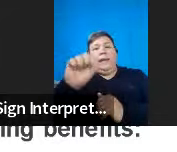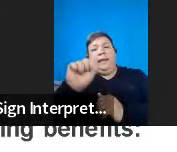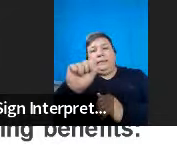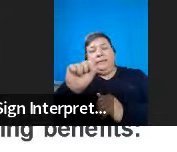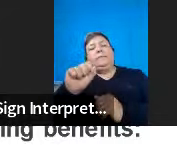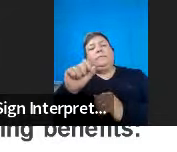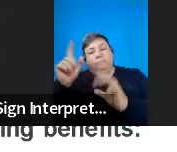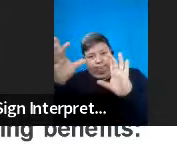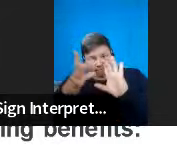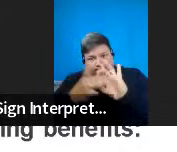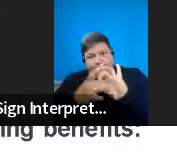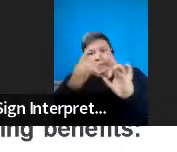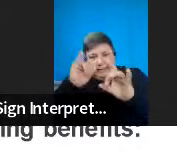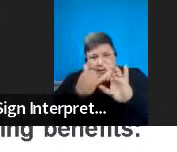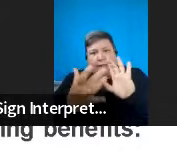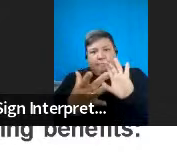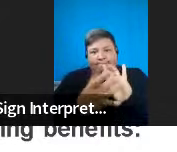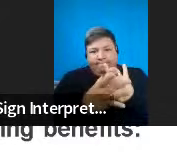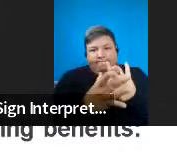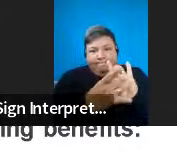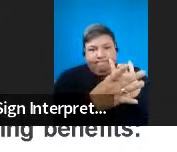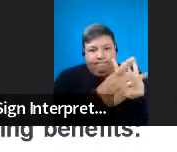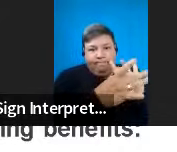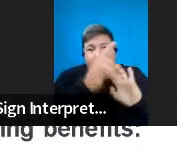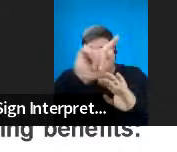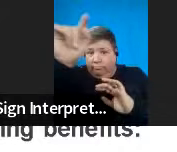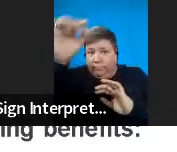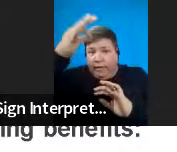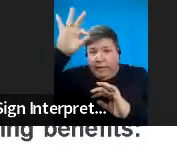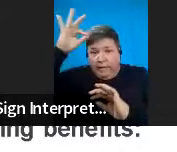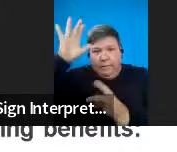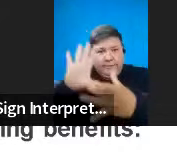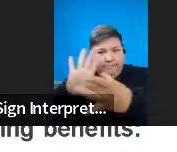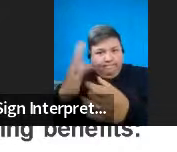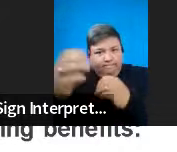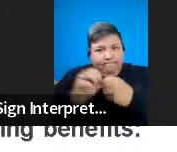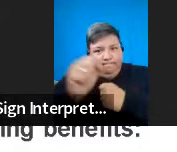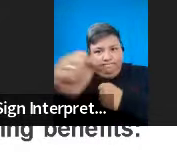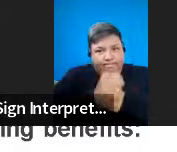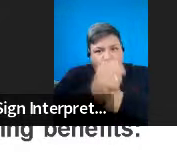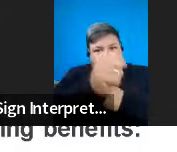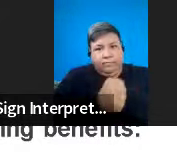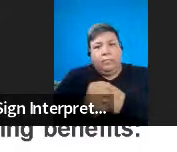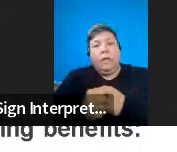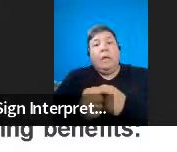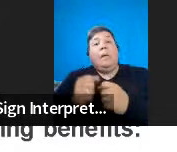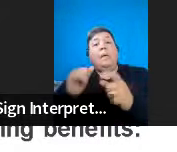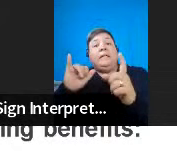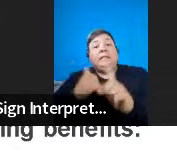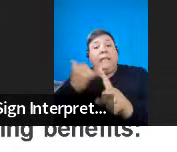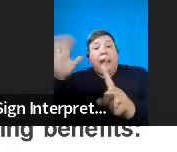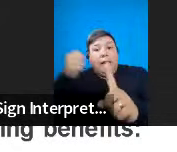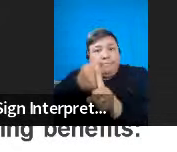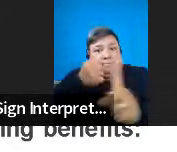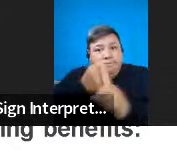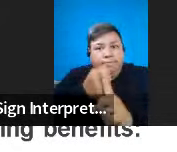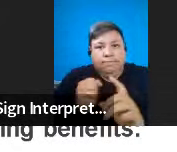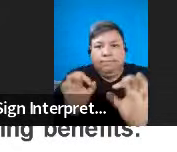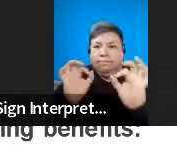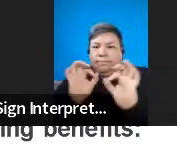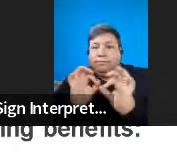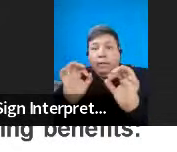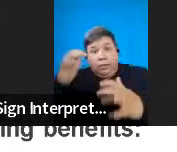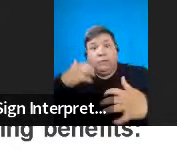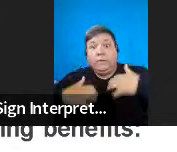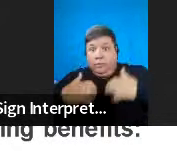are still engaging as well in that regard. But I must say, to date, we haven't received any pushback from any. Actually, they're all excited